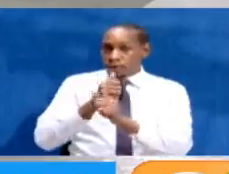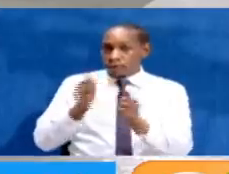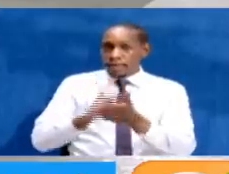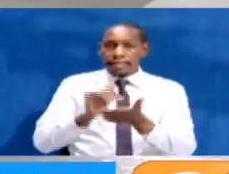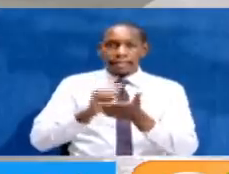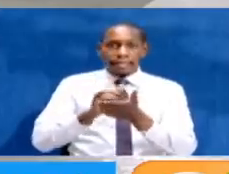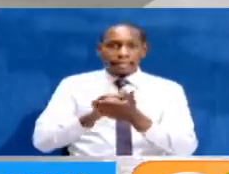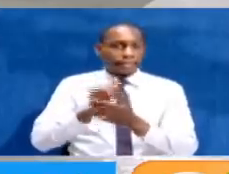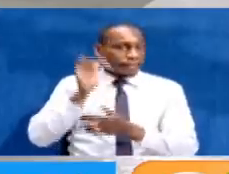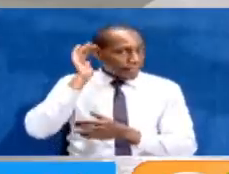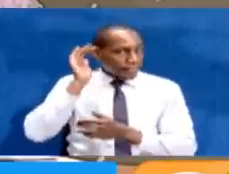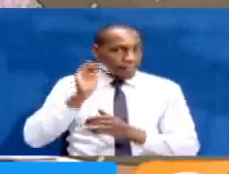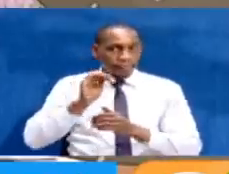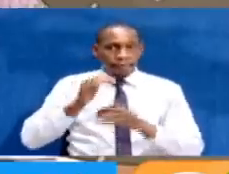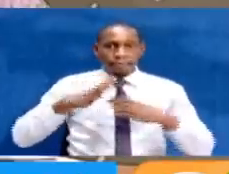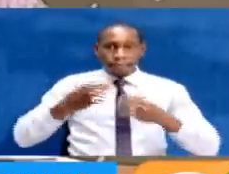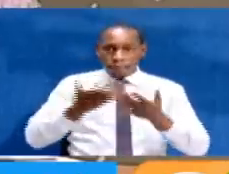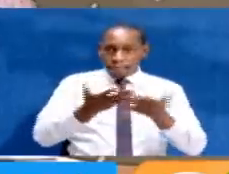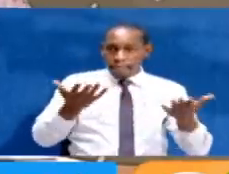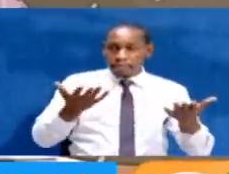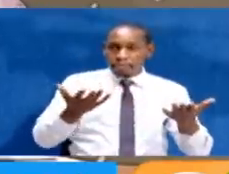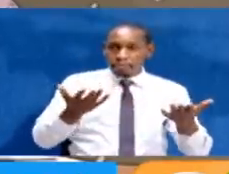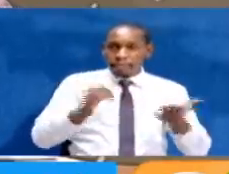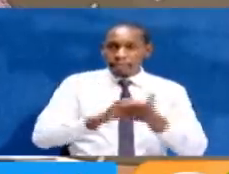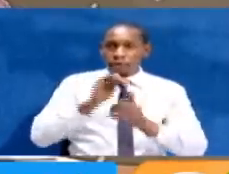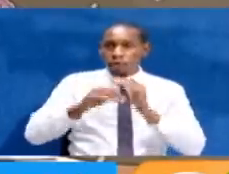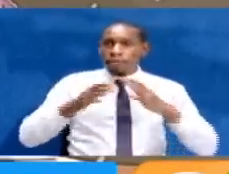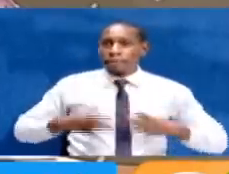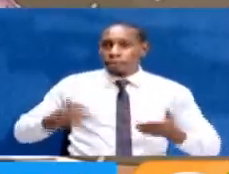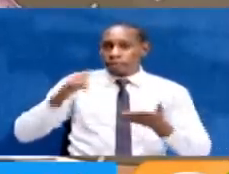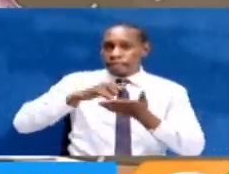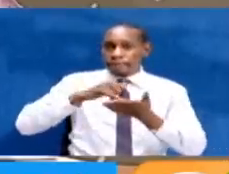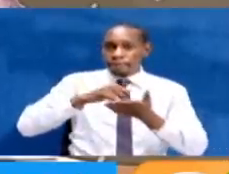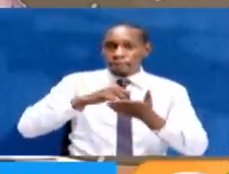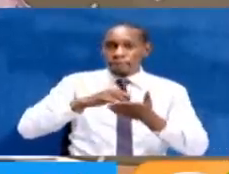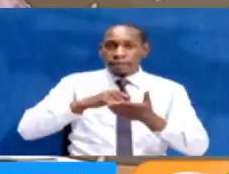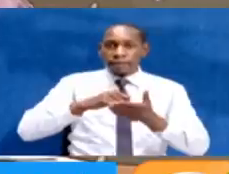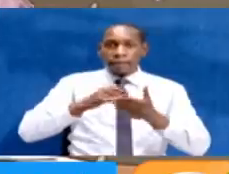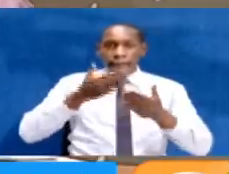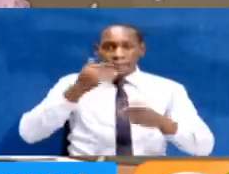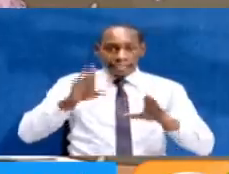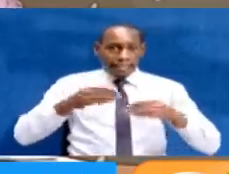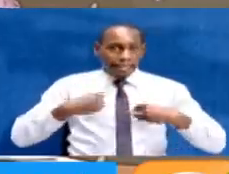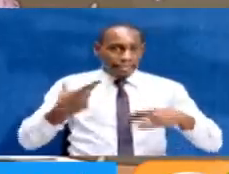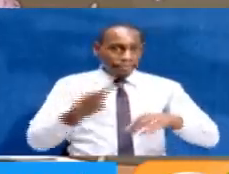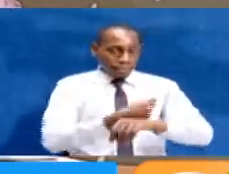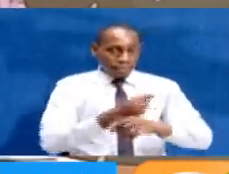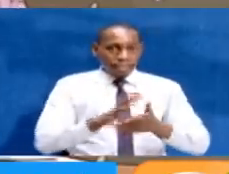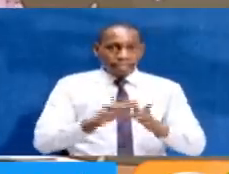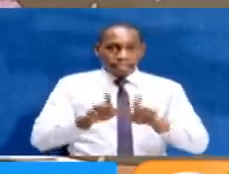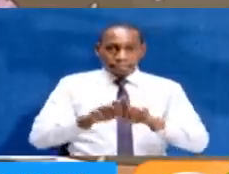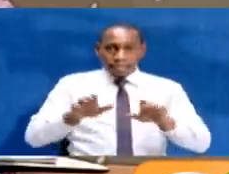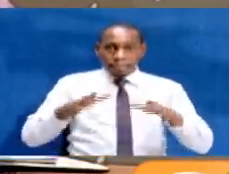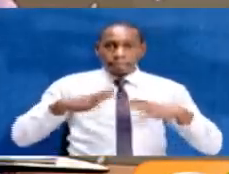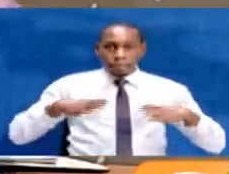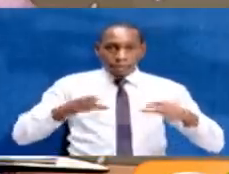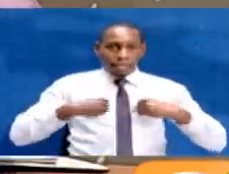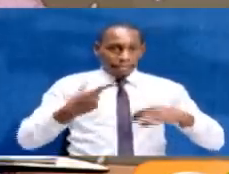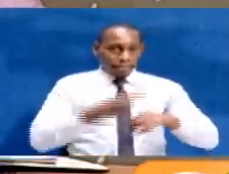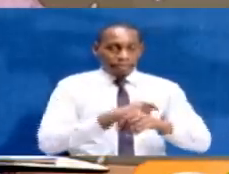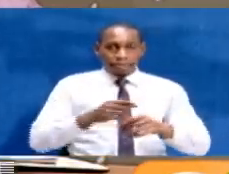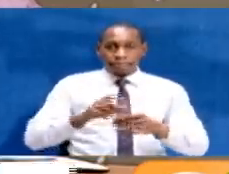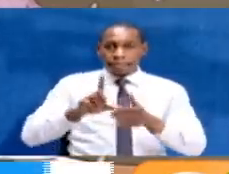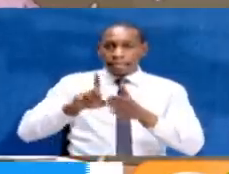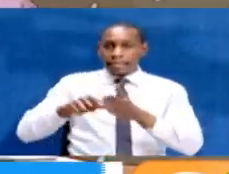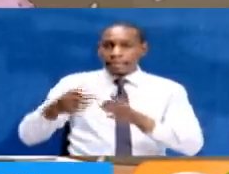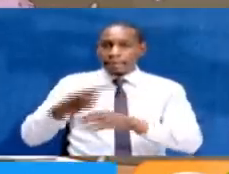they listen to all these voices, that all these voices will be involved in trying to encourage people to get the vaccine, and people do get the vaccine, and then Ziyishe, so